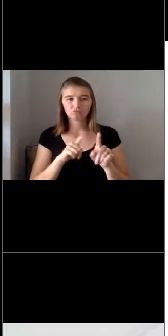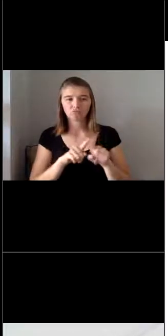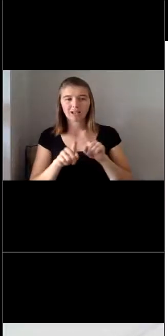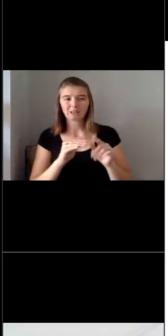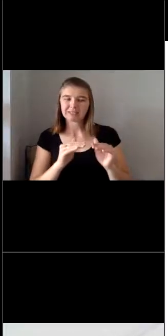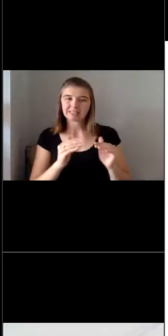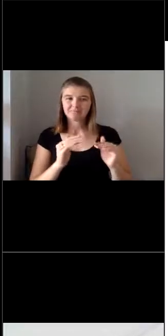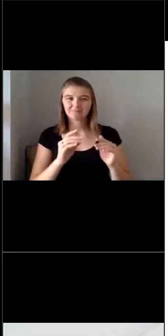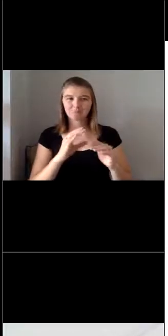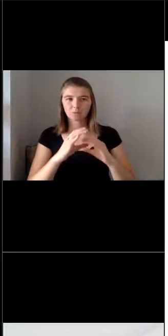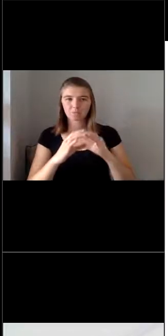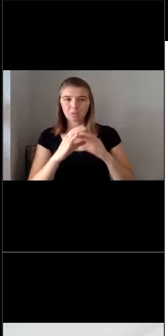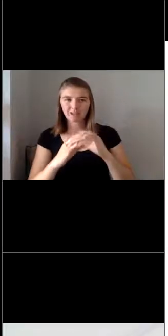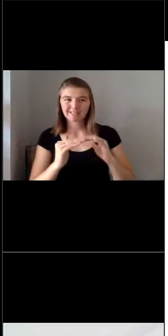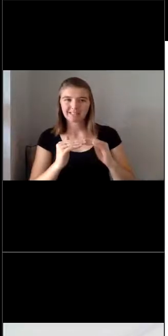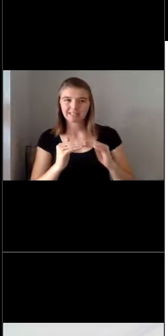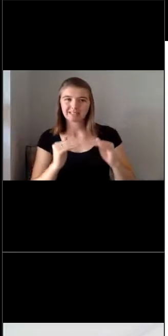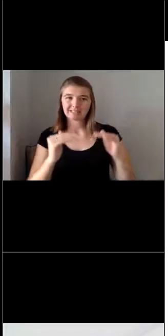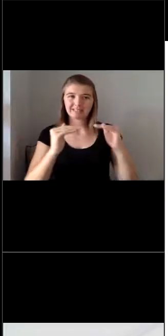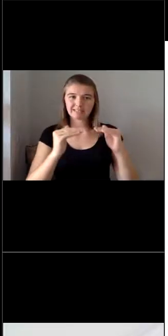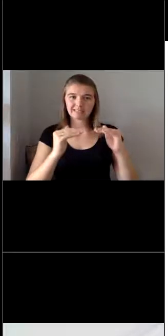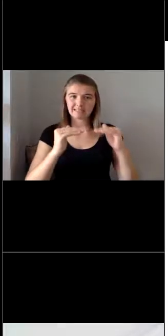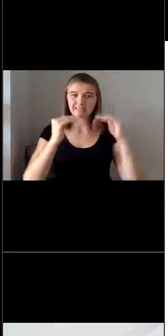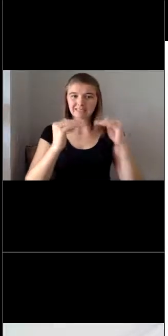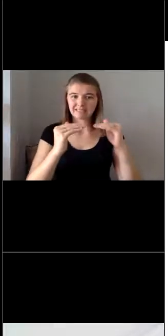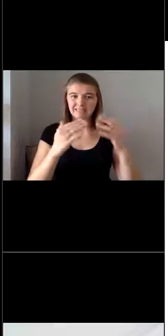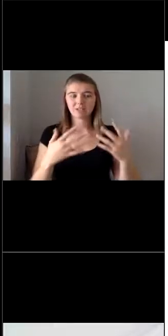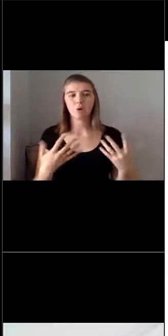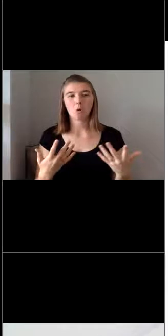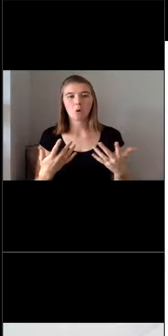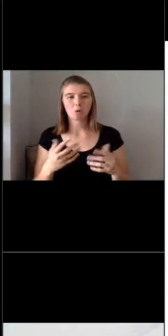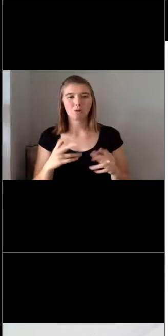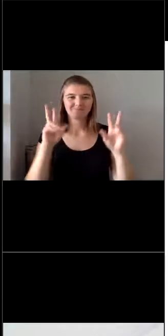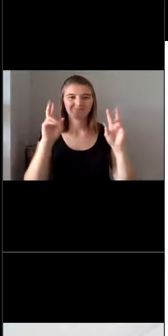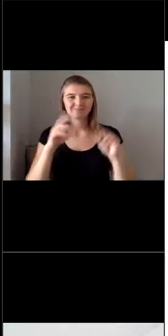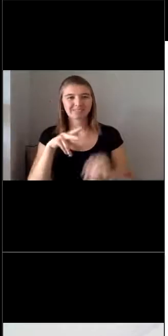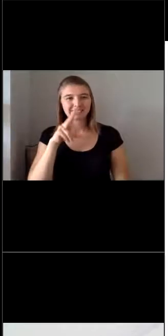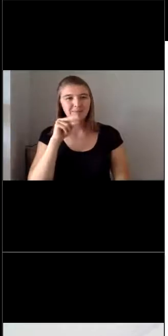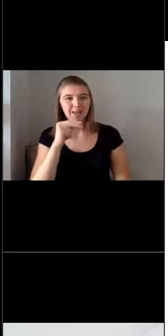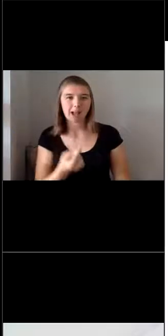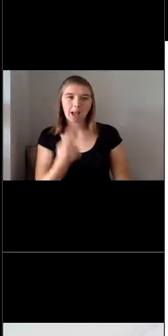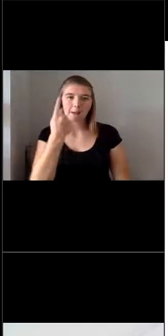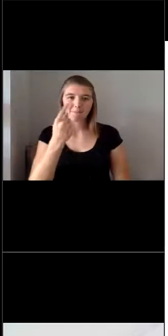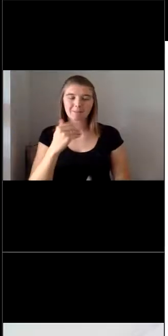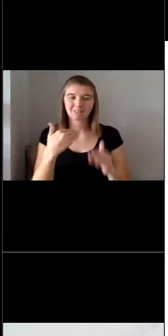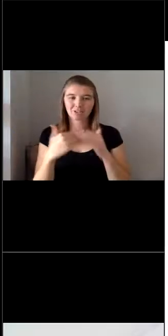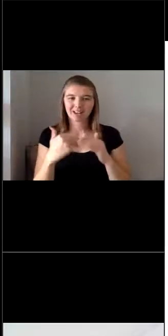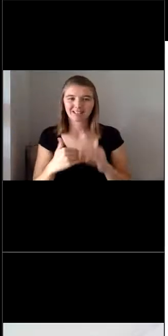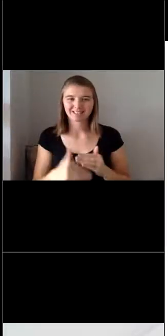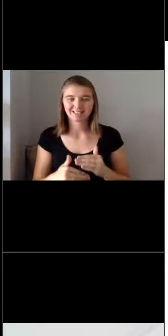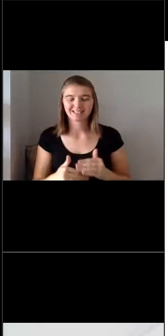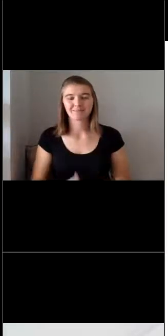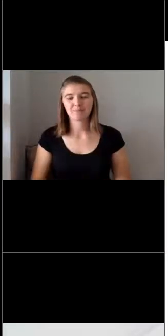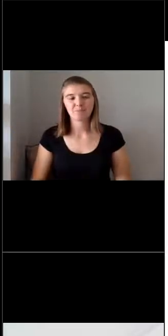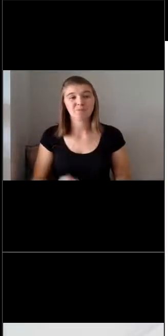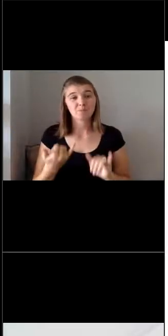use. When we are face-to-face with individuals, our verbal tones,